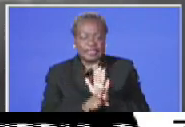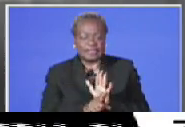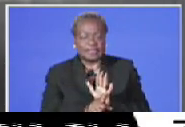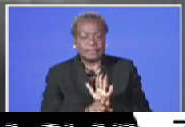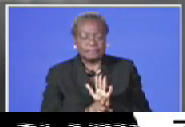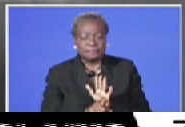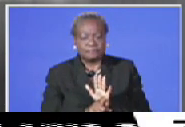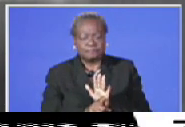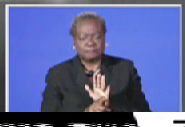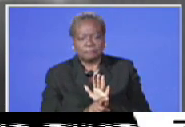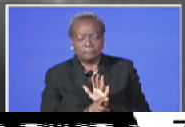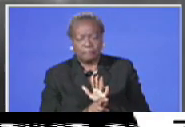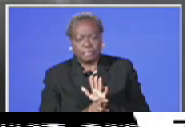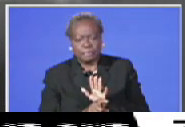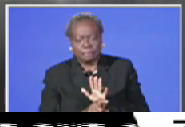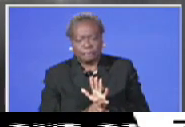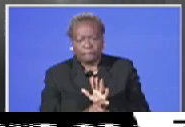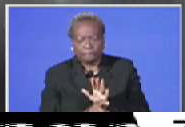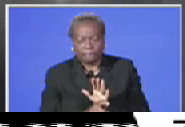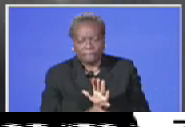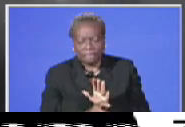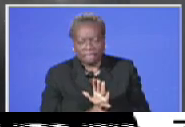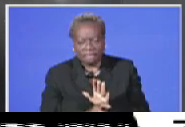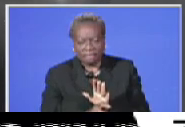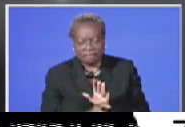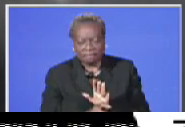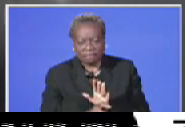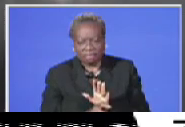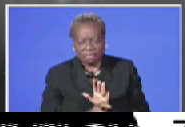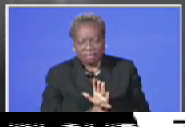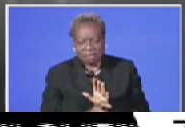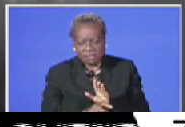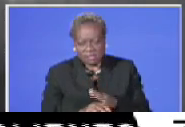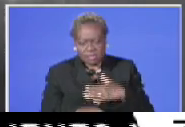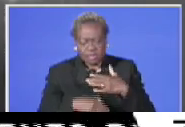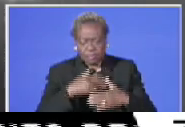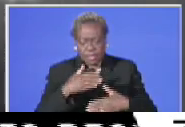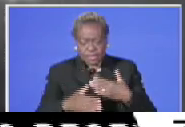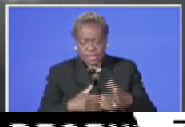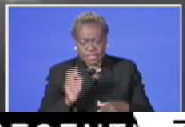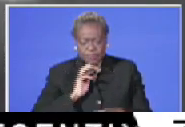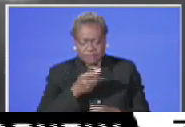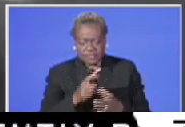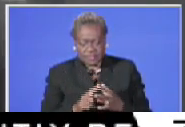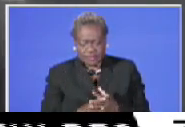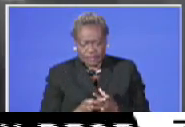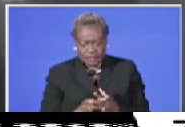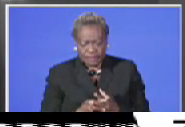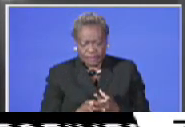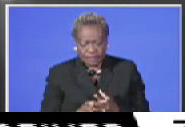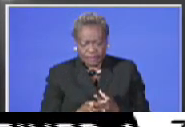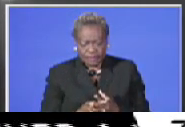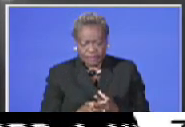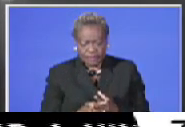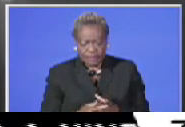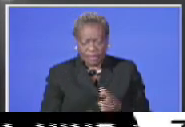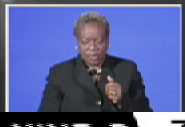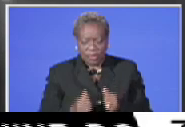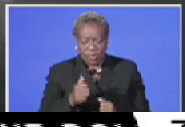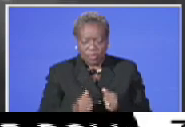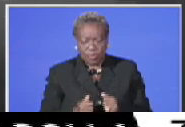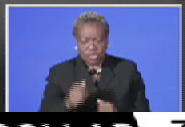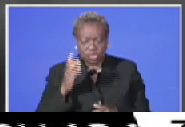European Commission, granted an exiting process which we have started and which would have